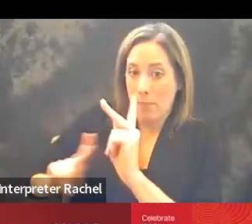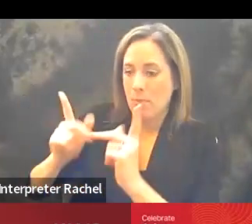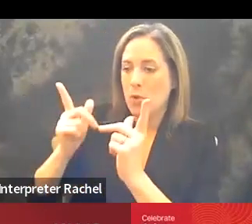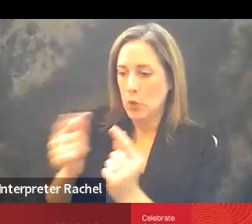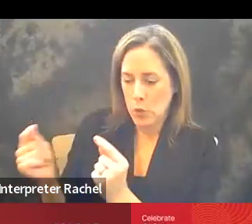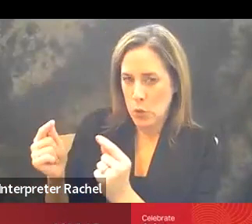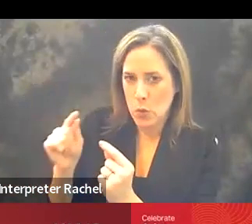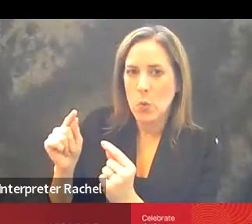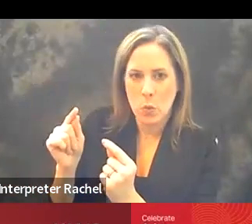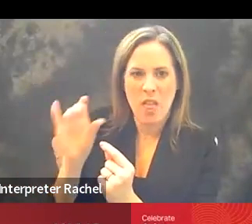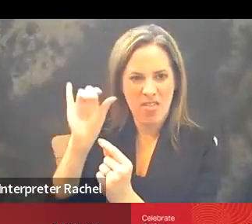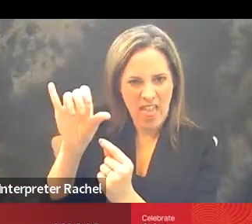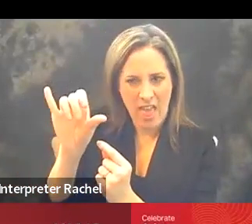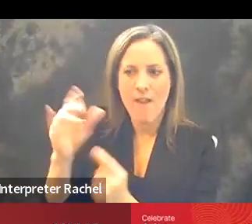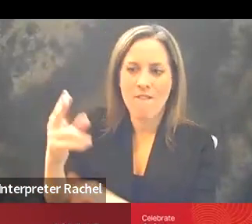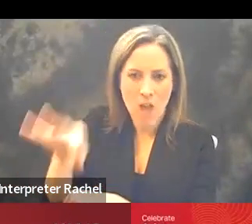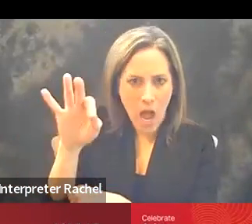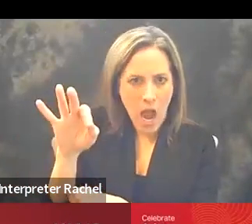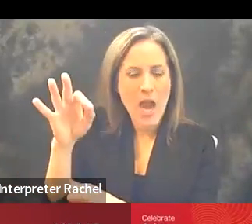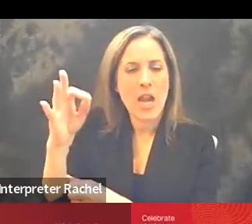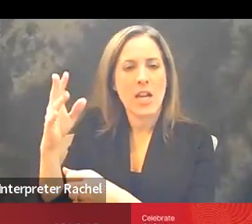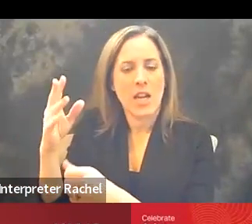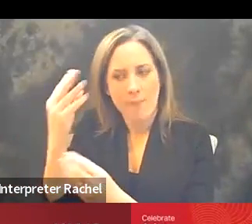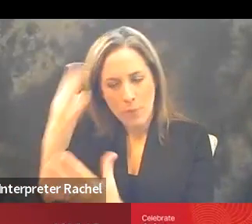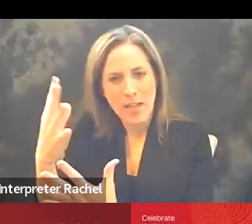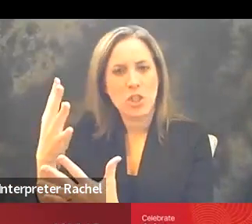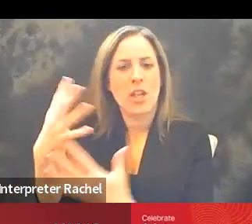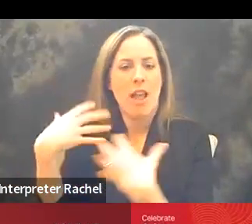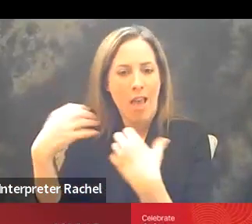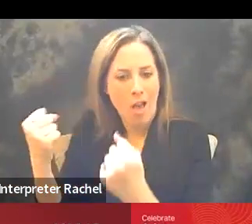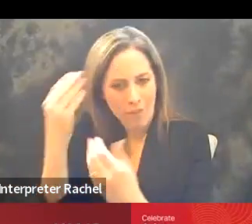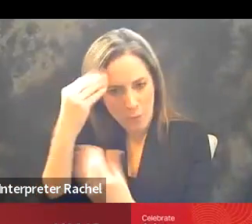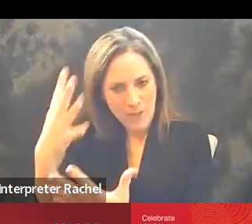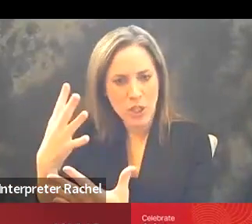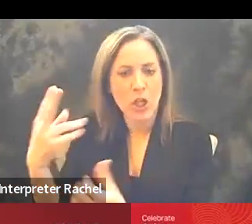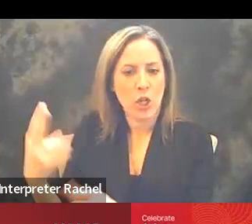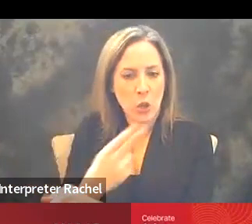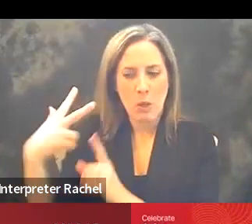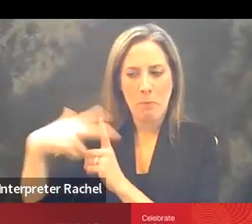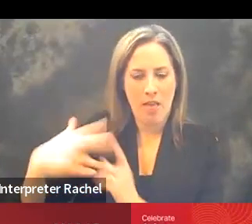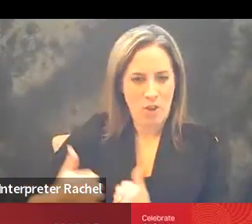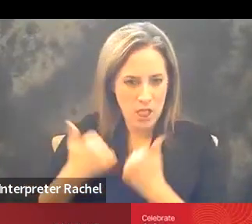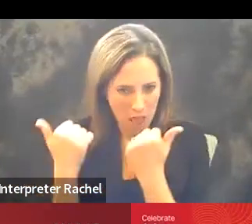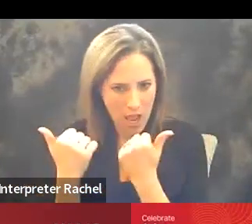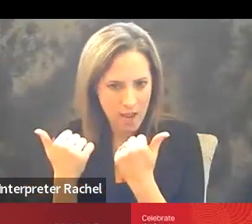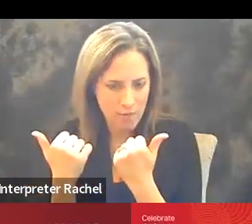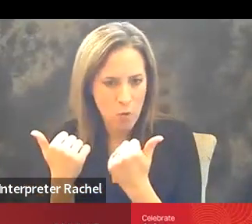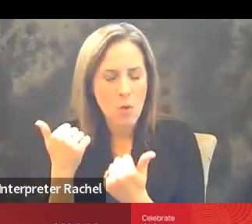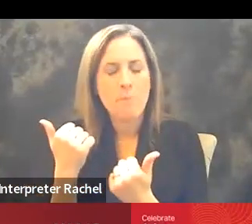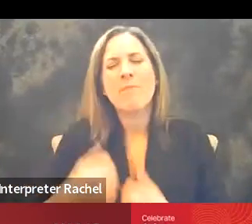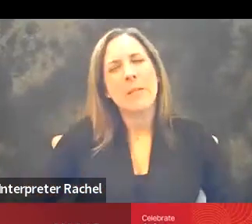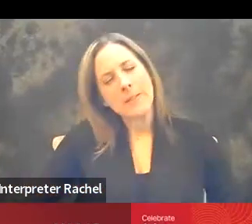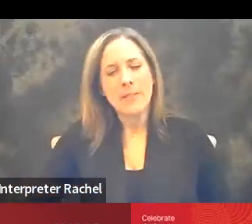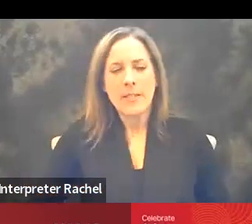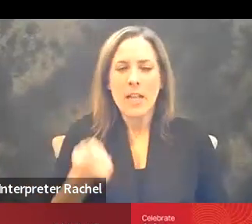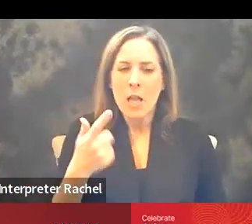find, understand, and use health information in a way that helps promote health for themselves or the people that they care about. So it's kind of this complex